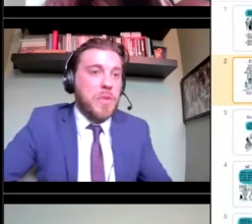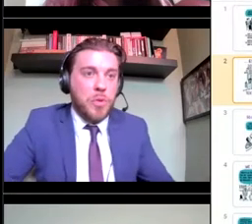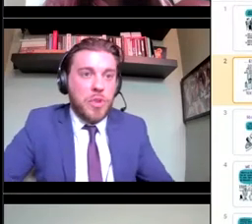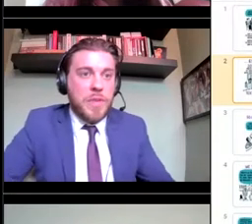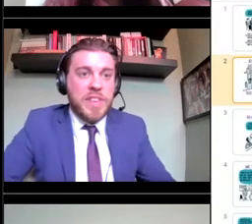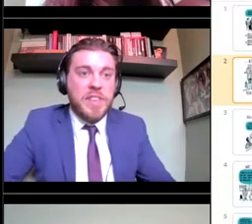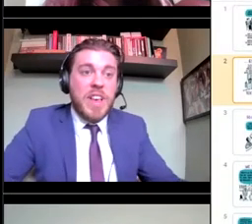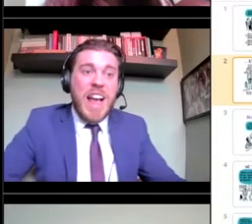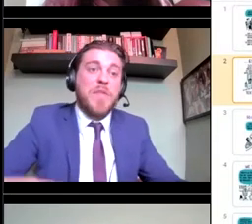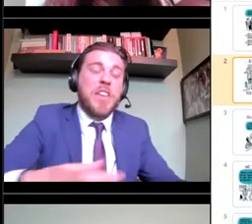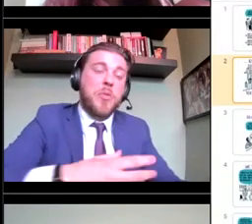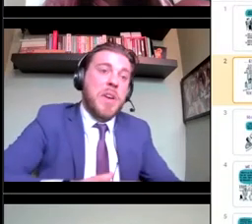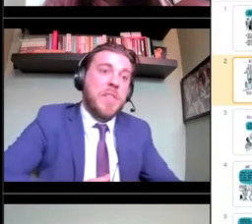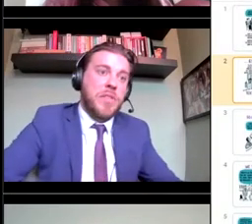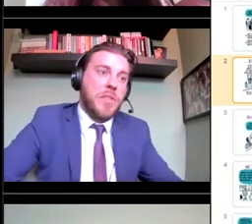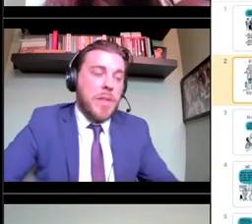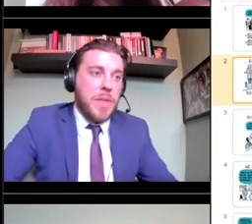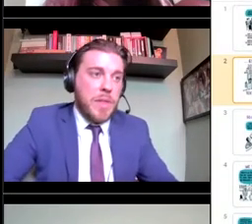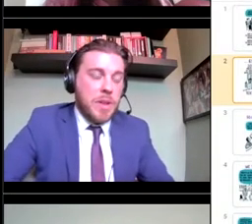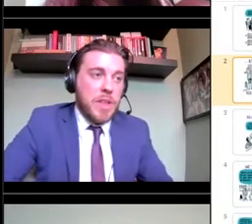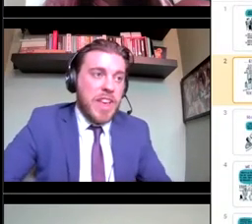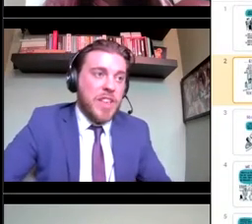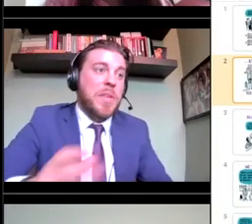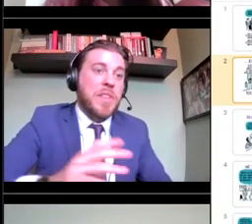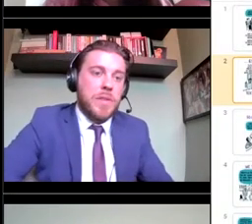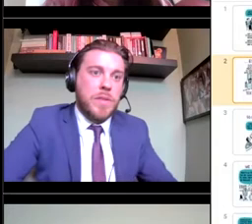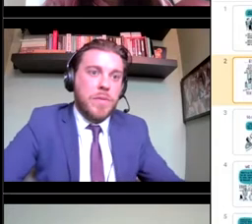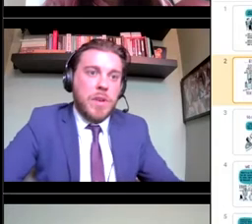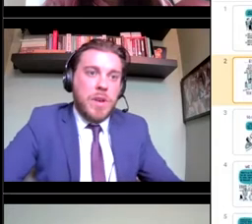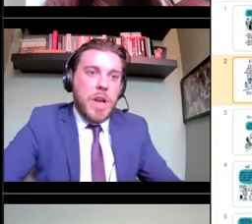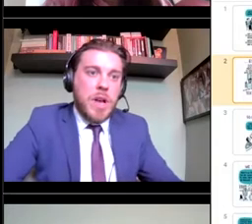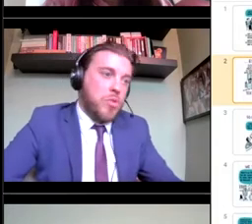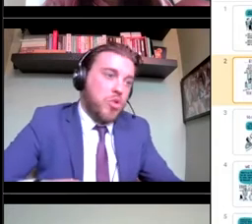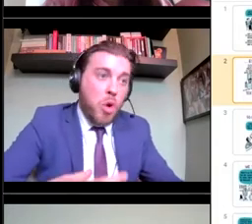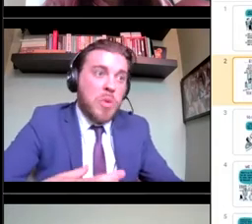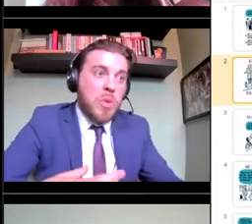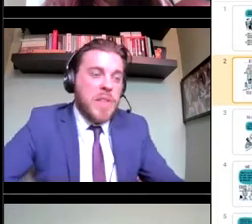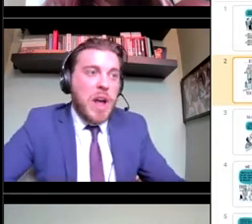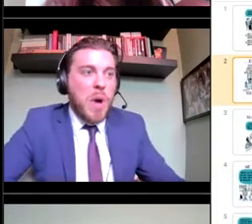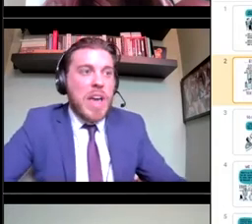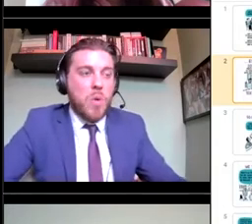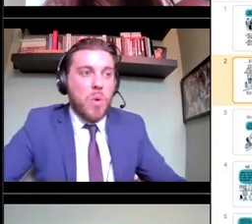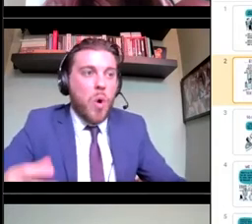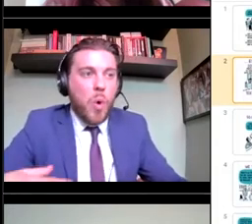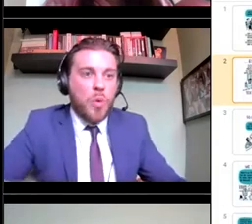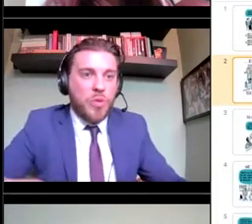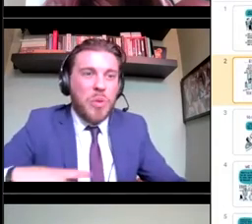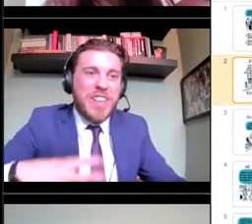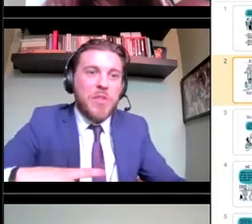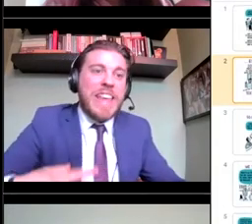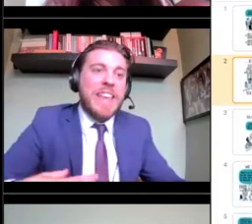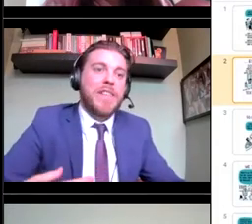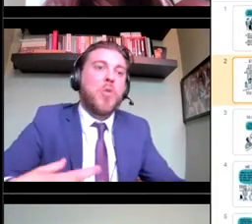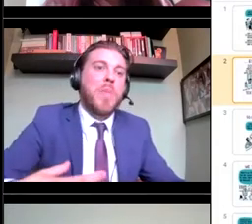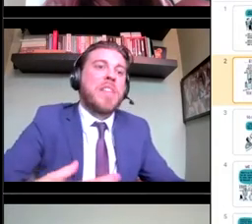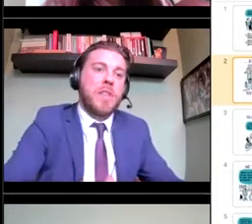with social services, having experience that experiences of trauma in that way, or things